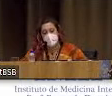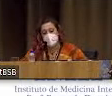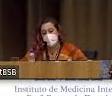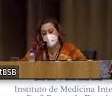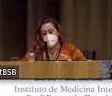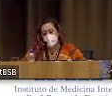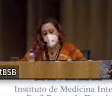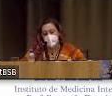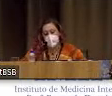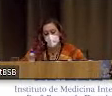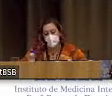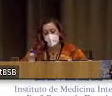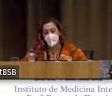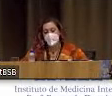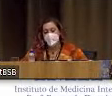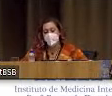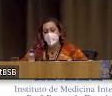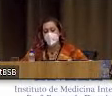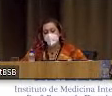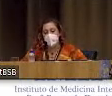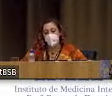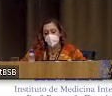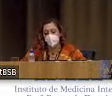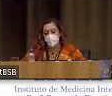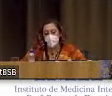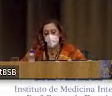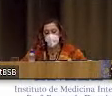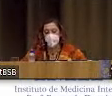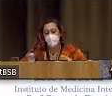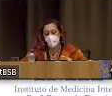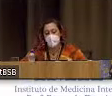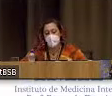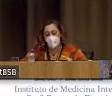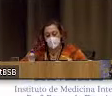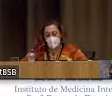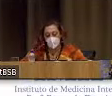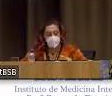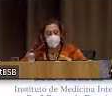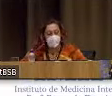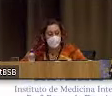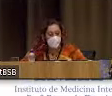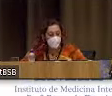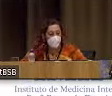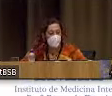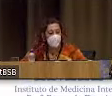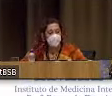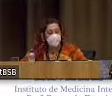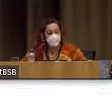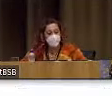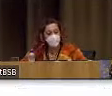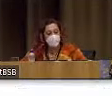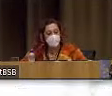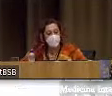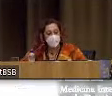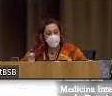167,000 image work, and 2.2 million help and therapy and